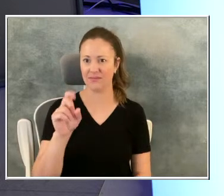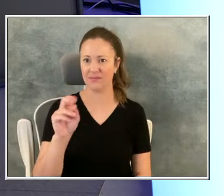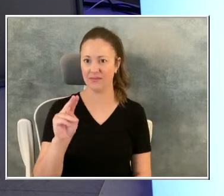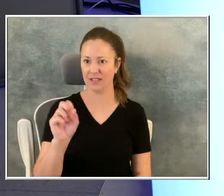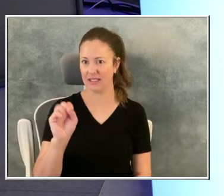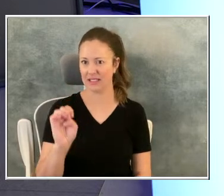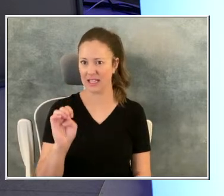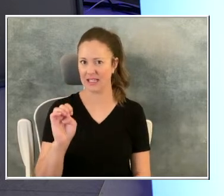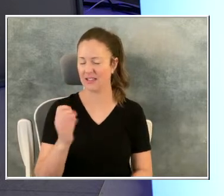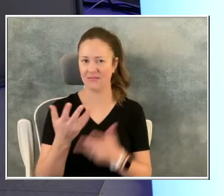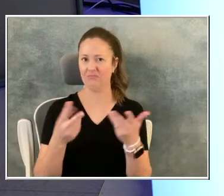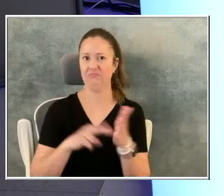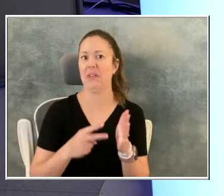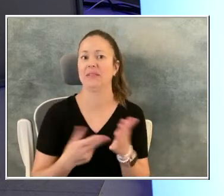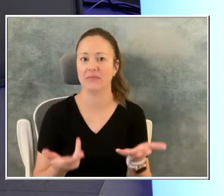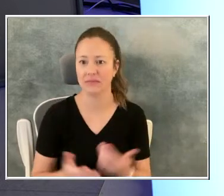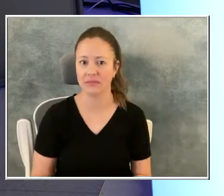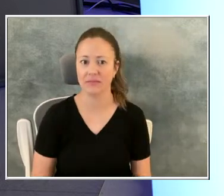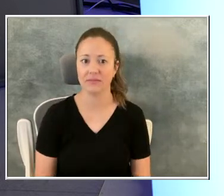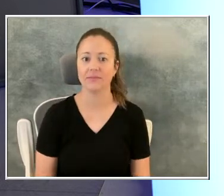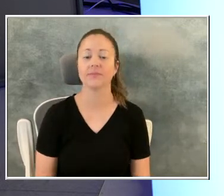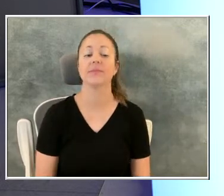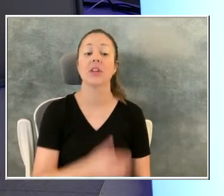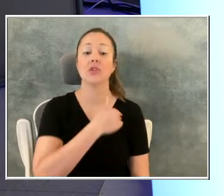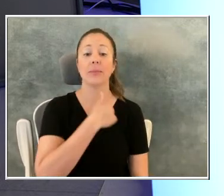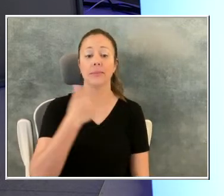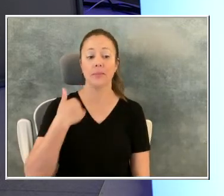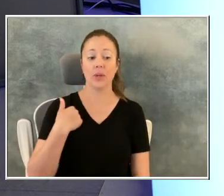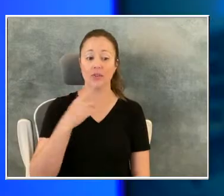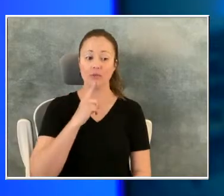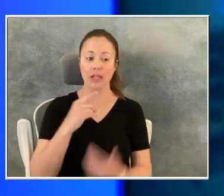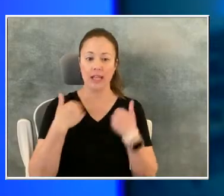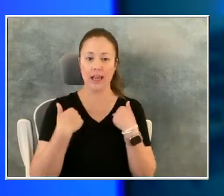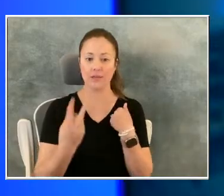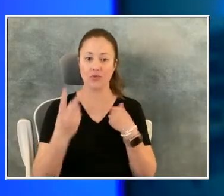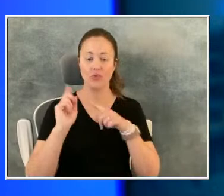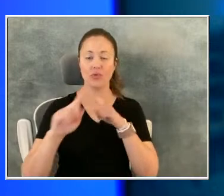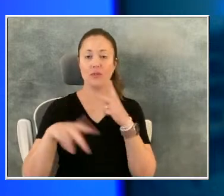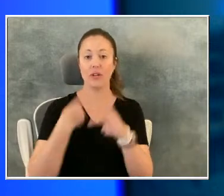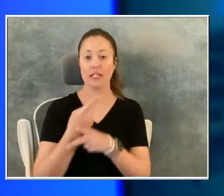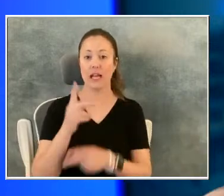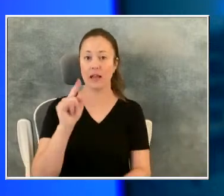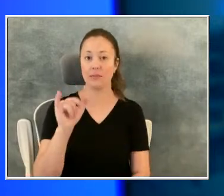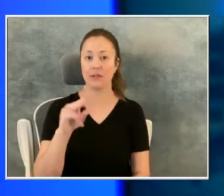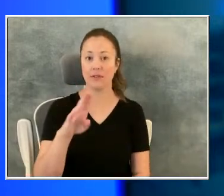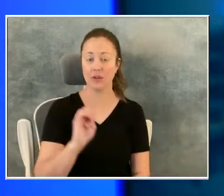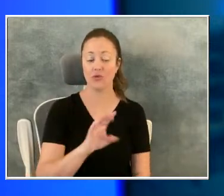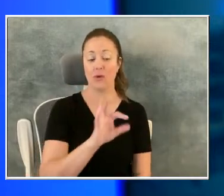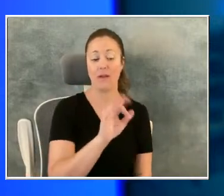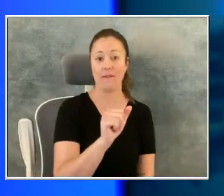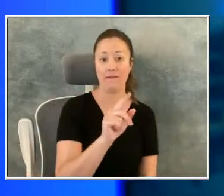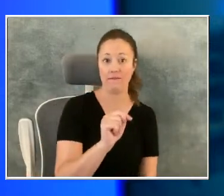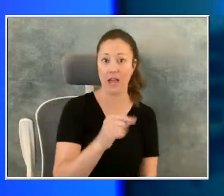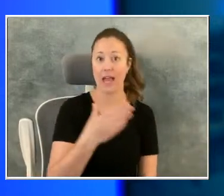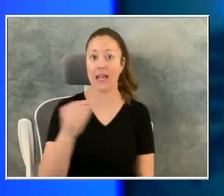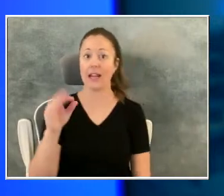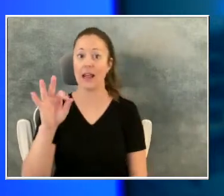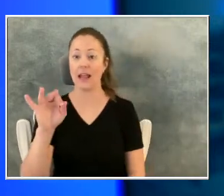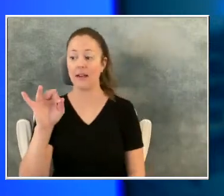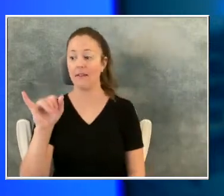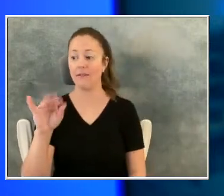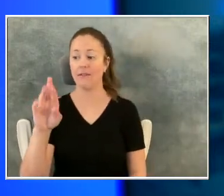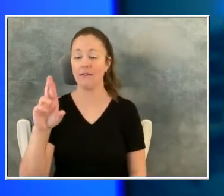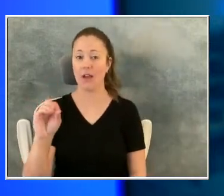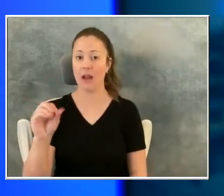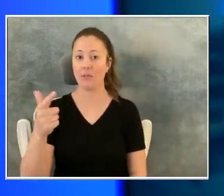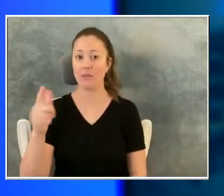dense. So breasts are essentially made up of 2 different types of tissue, fatty tissue and fibroglandular tissue. Fatty